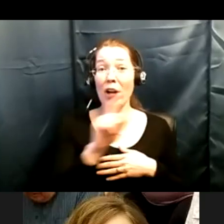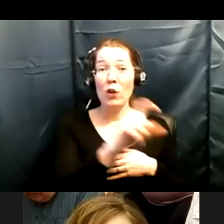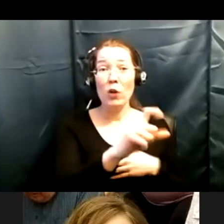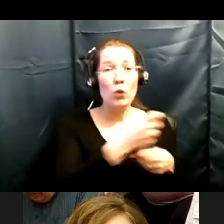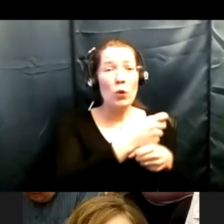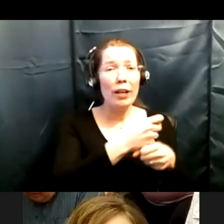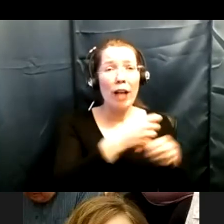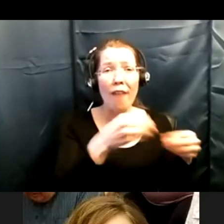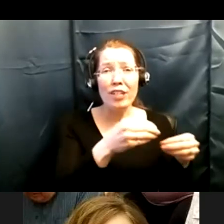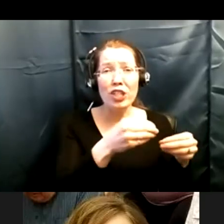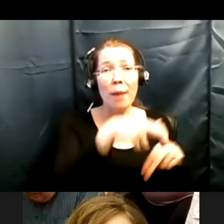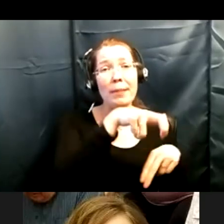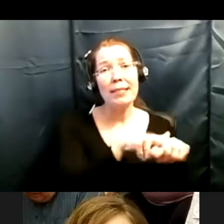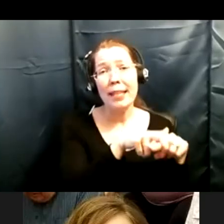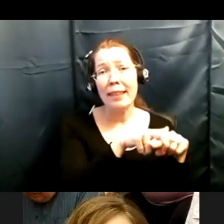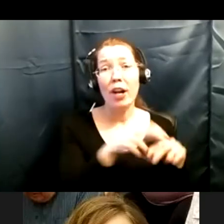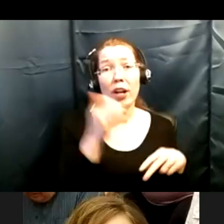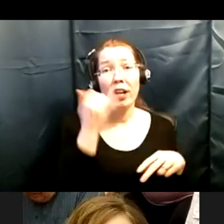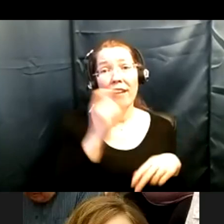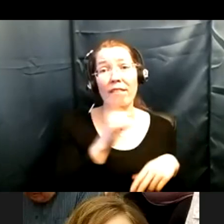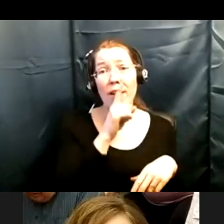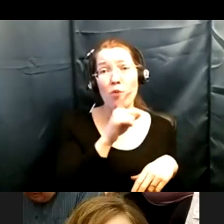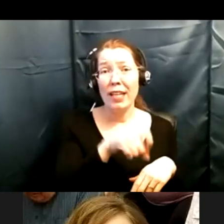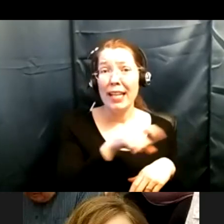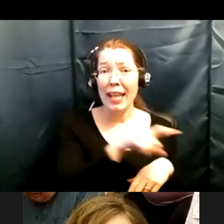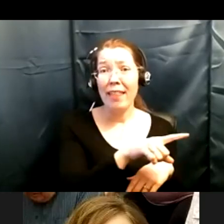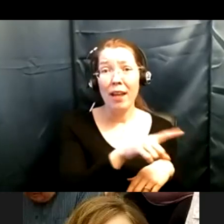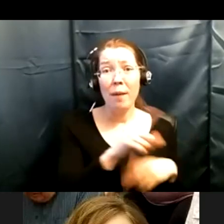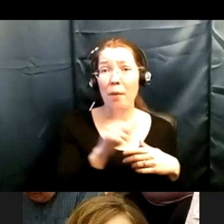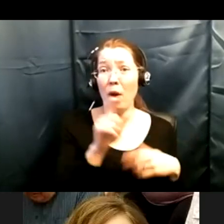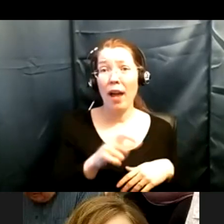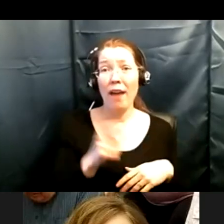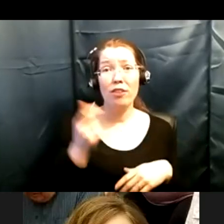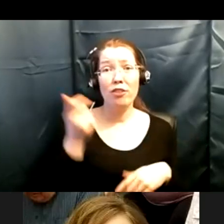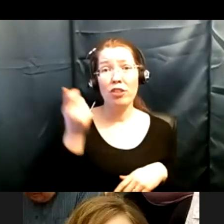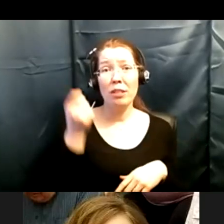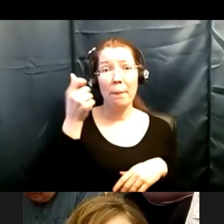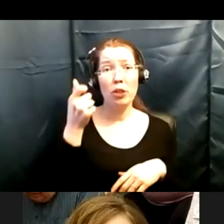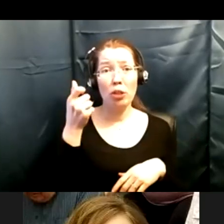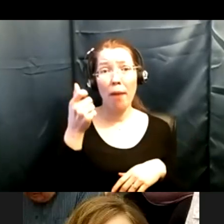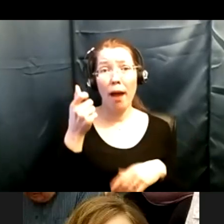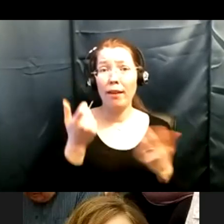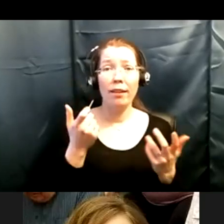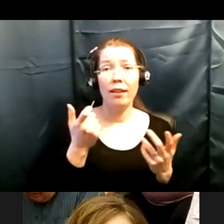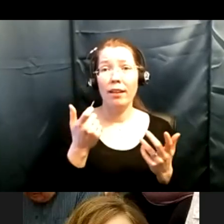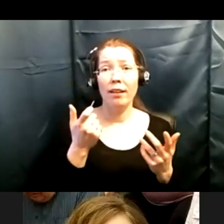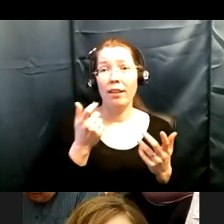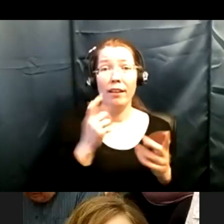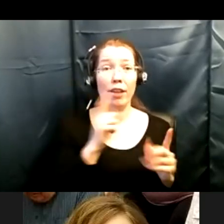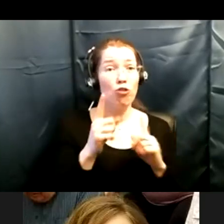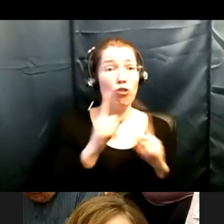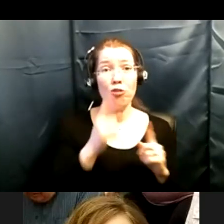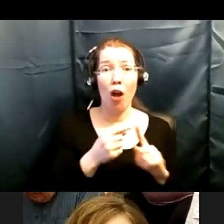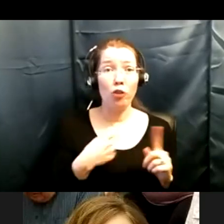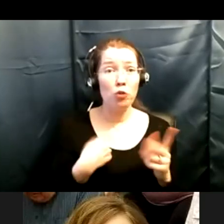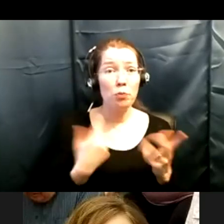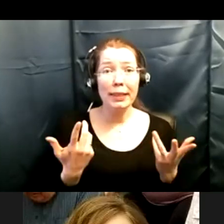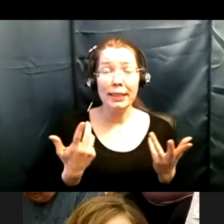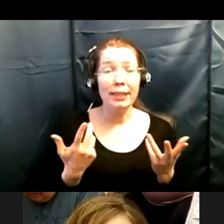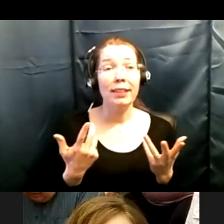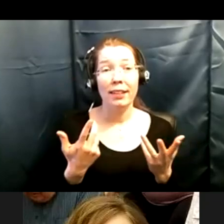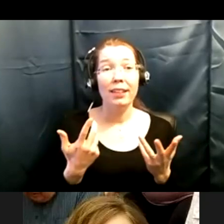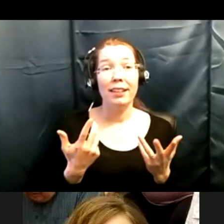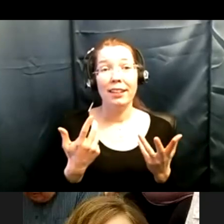coffee shop and sit there. And if I really need them, all I have to do is push the button and they'll just talk to me. And